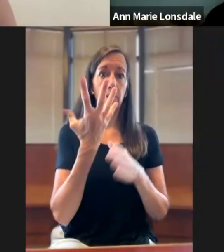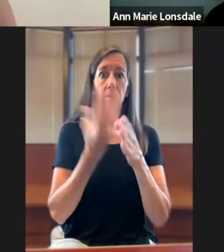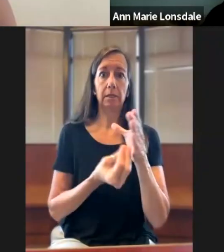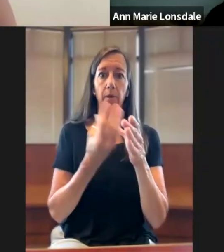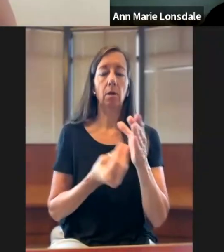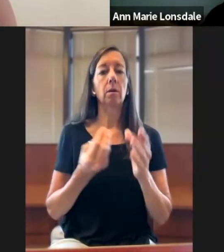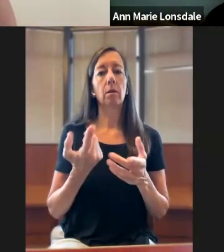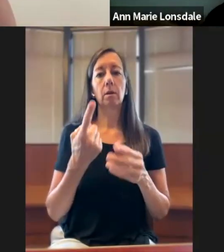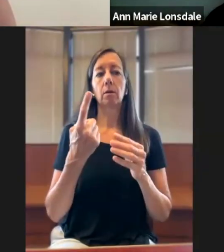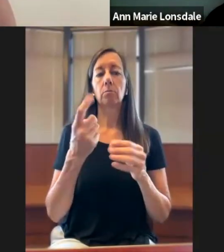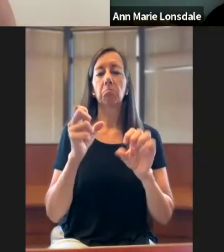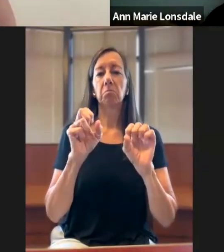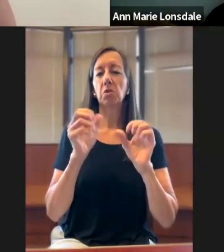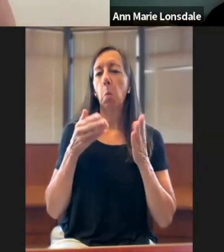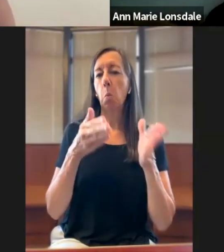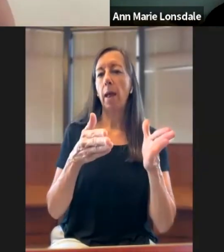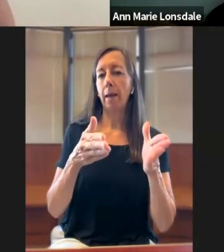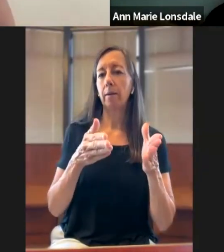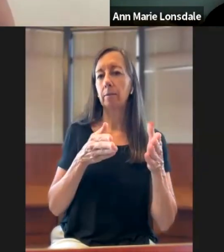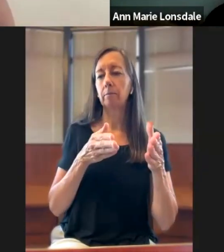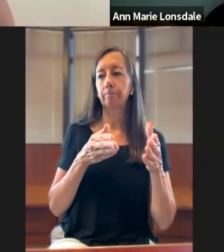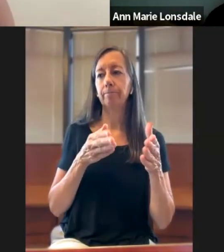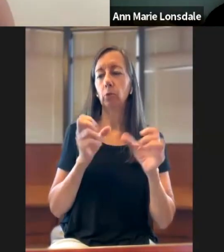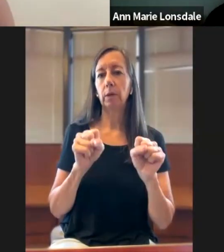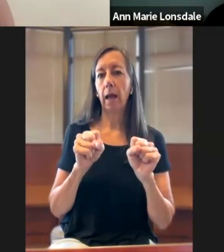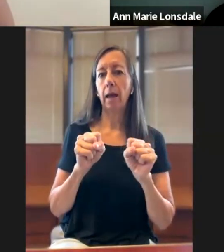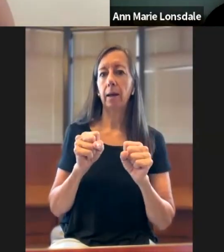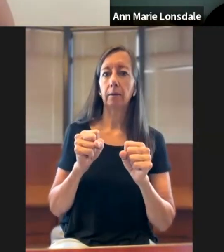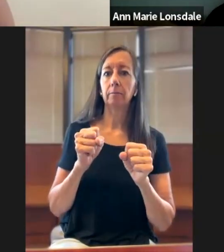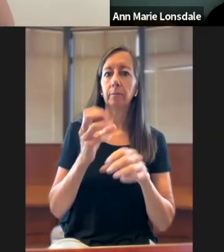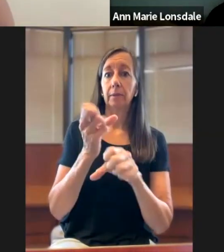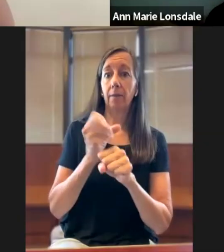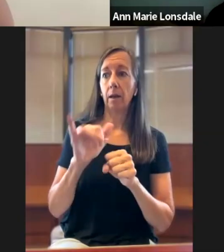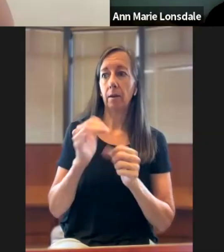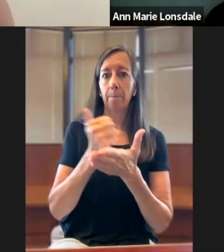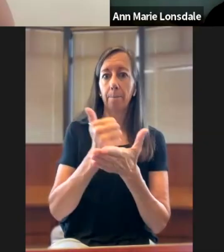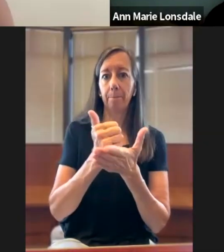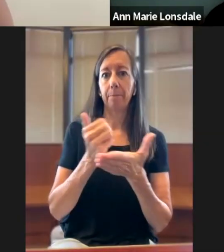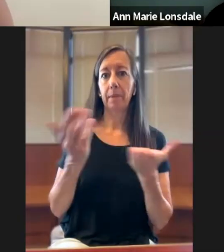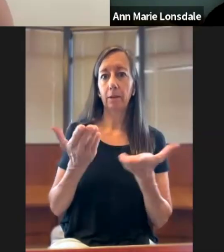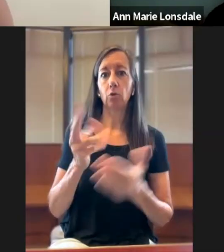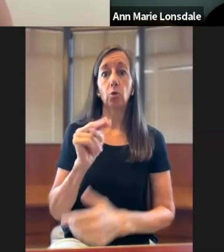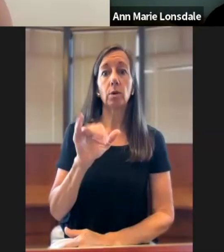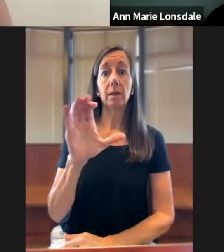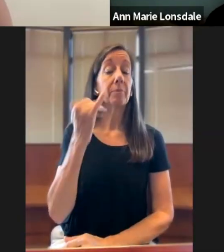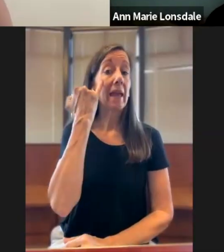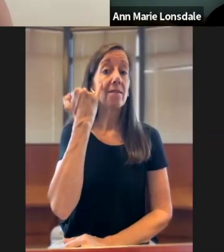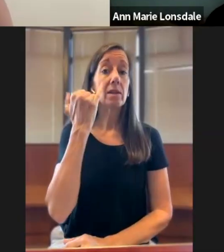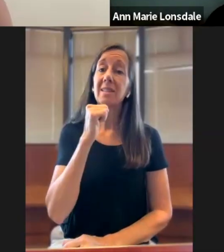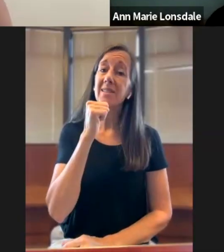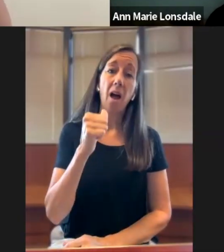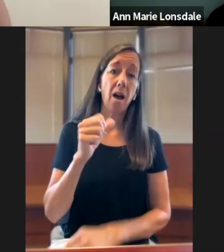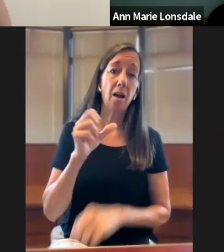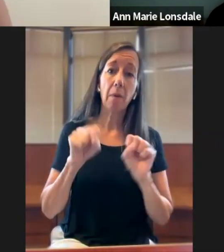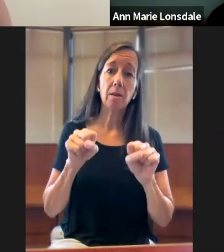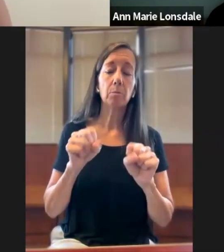City around that. But also, if that is not possible, you can take them to small claims court. I know that it's a pain,